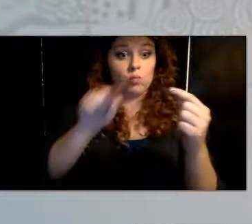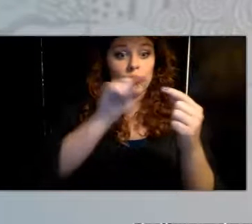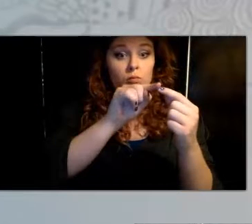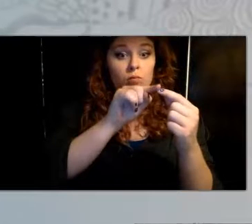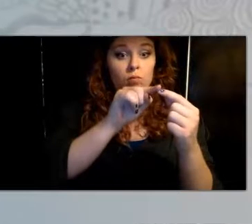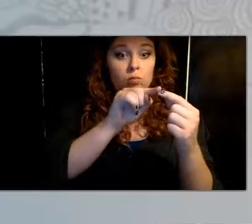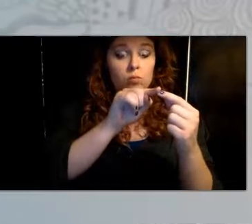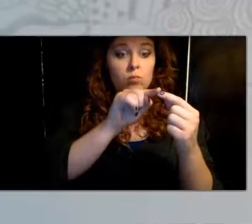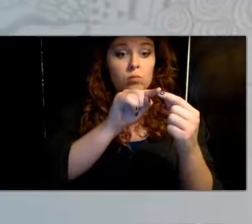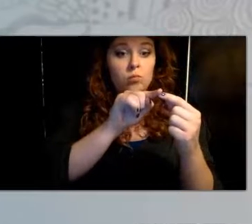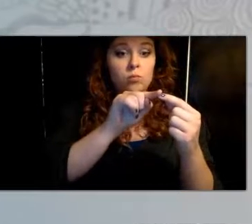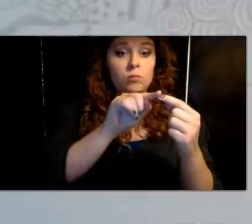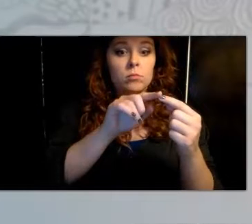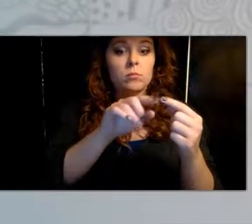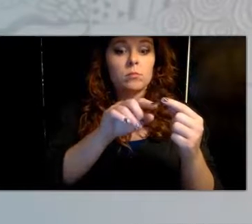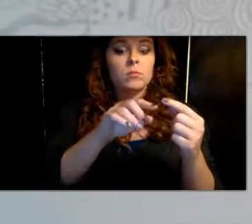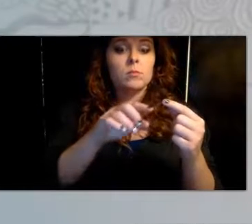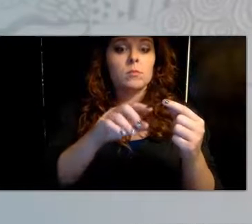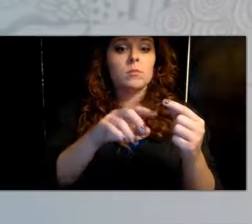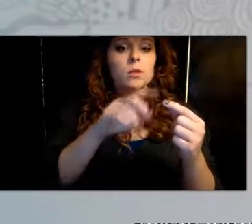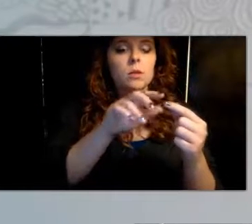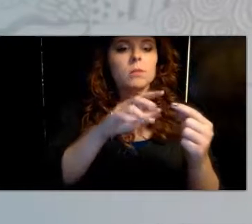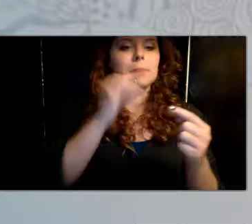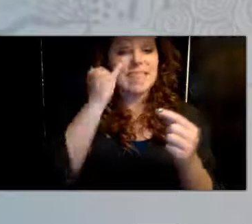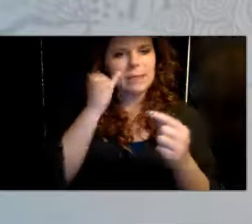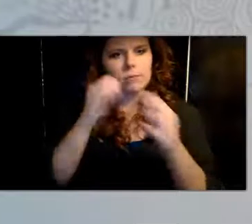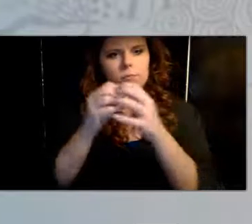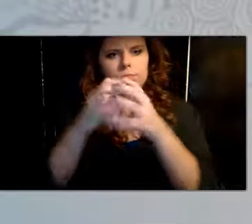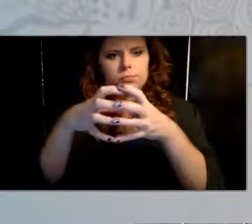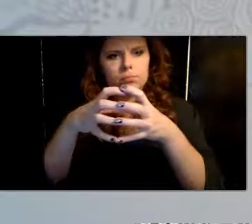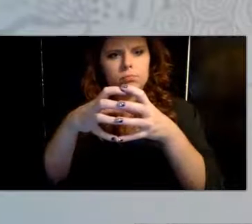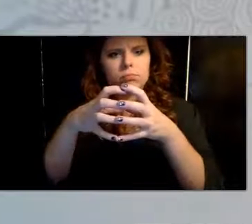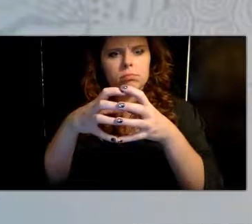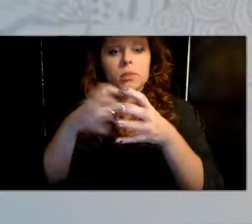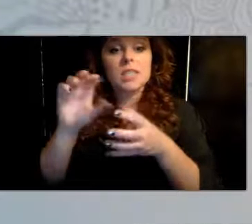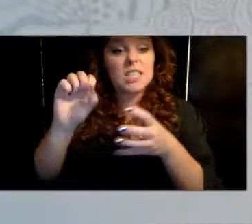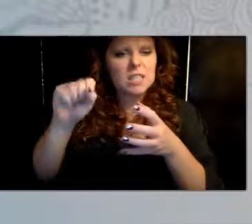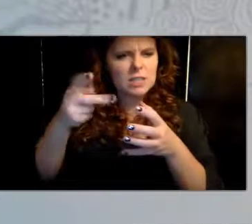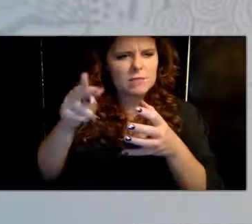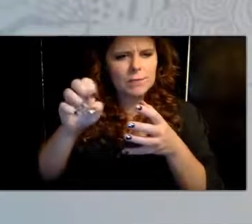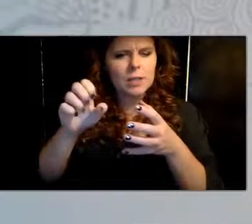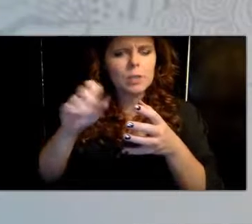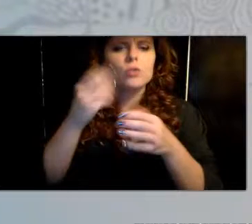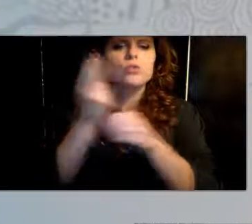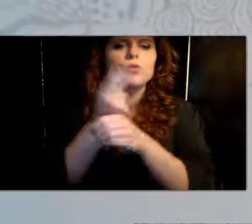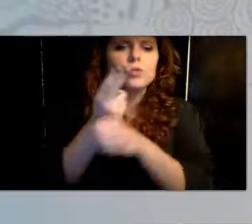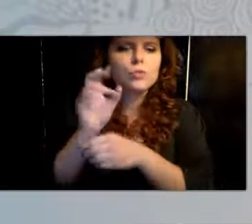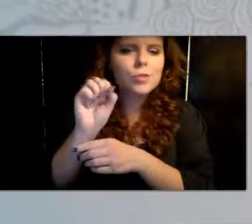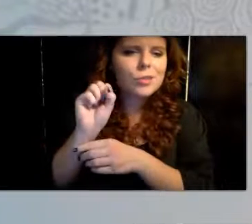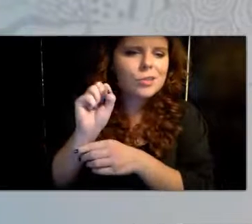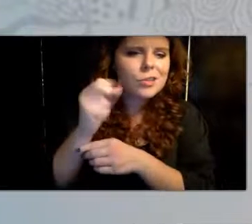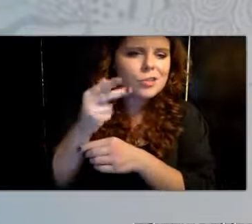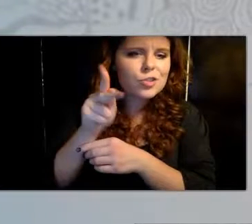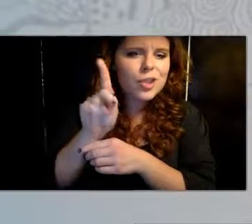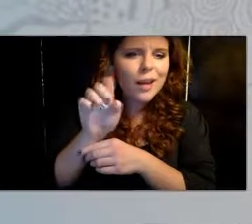circle is a sphere. Okay, so how do I make that circle look like a sphere? All I need to do is shade it. I need to add